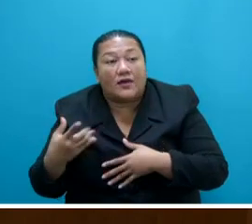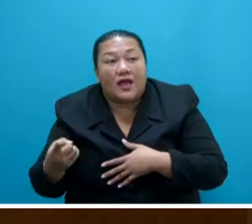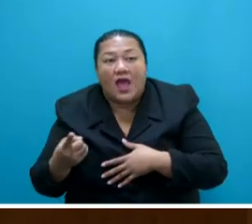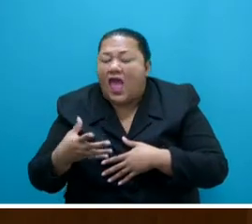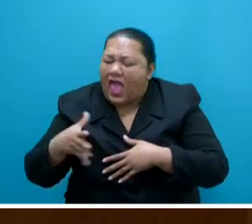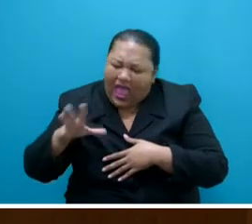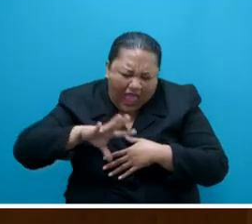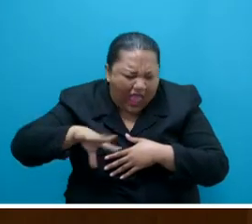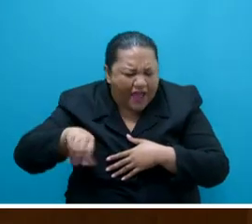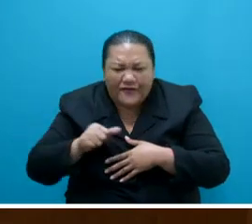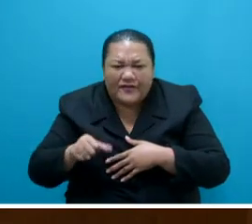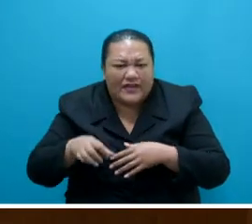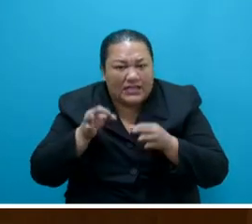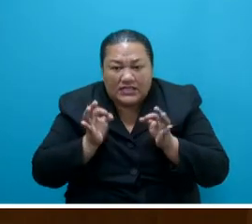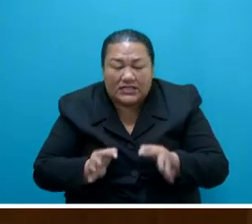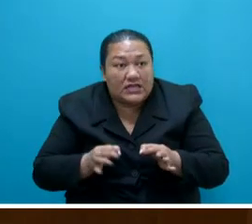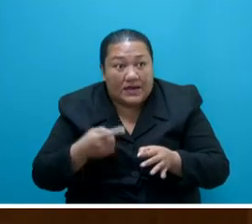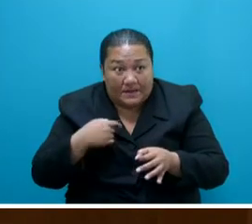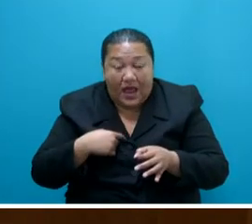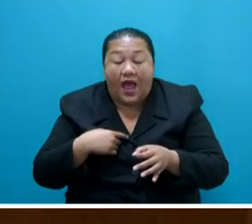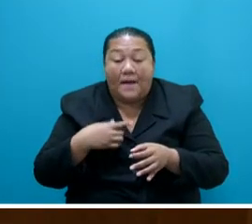and every action taken by my government.